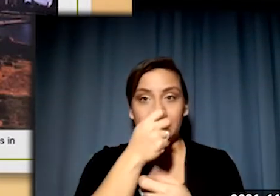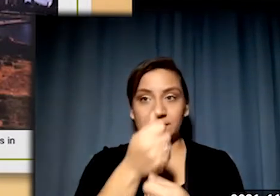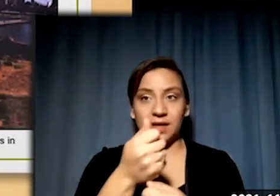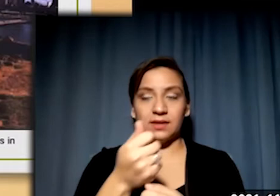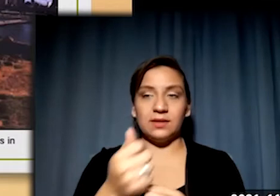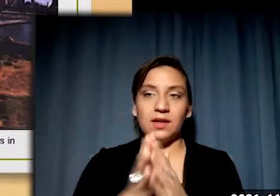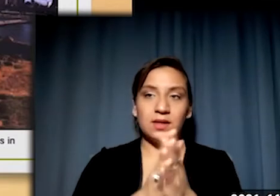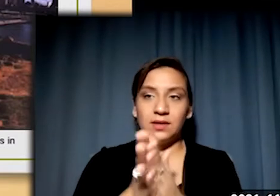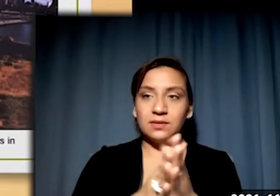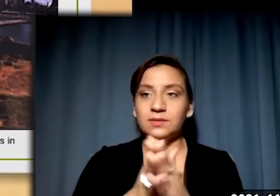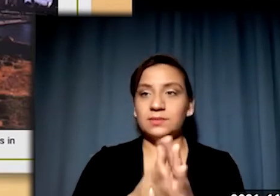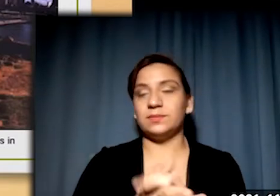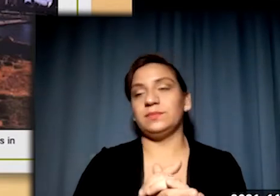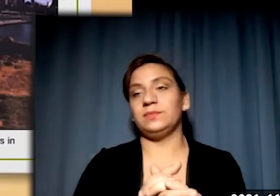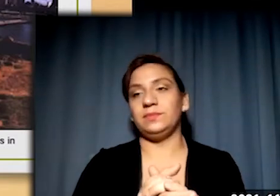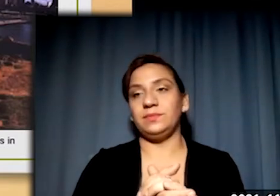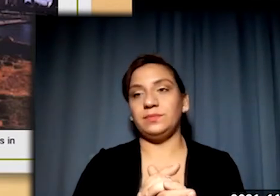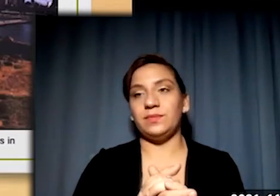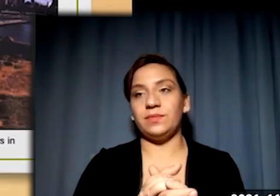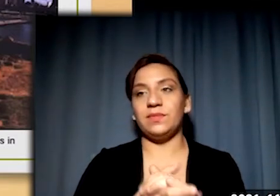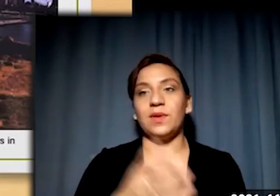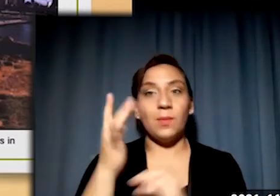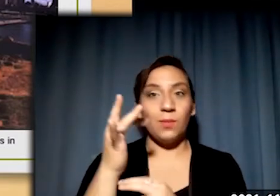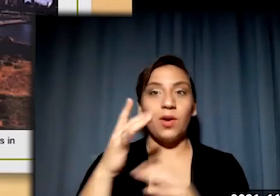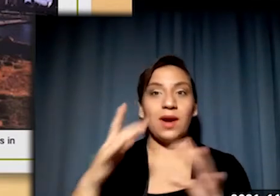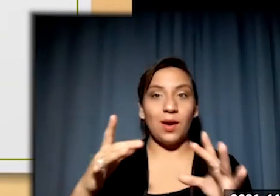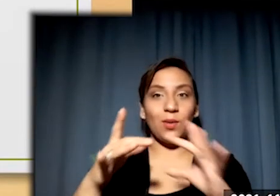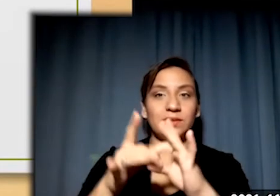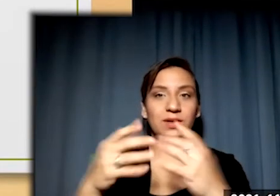deteriorated conditions, and the presence of new development.